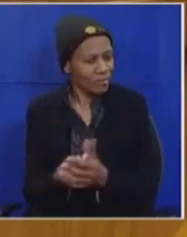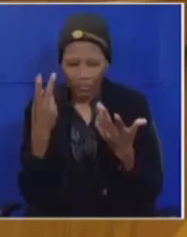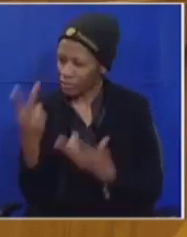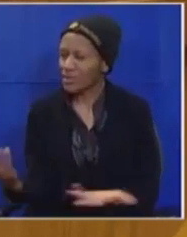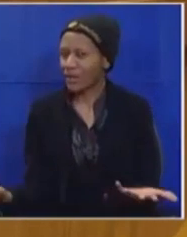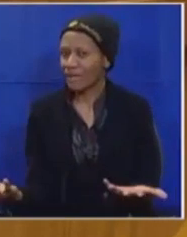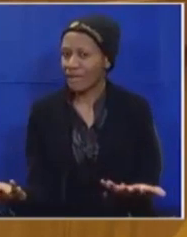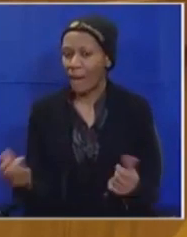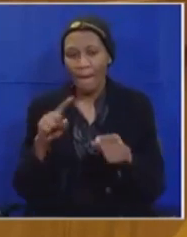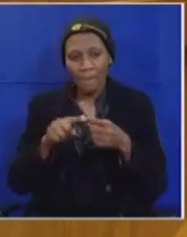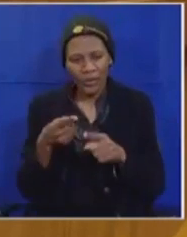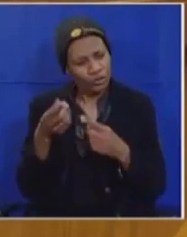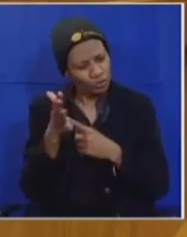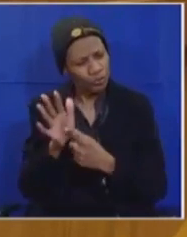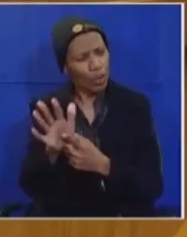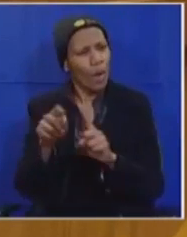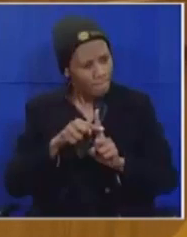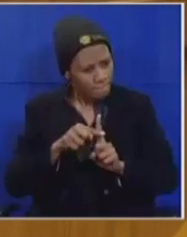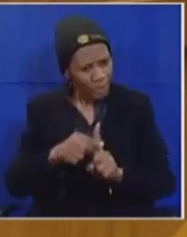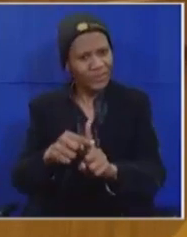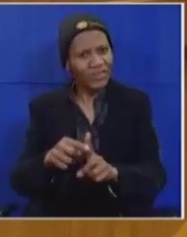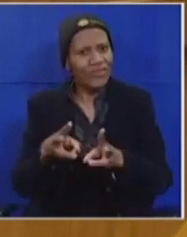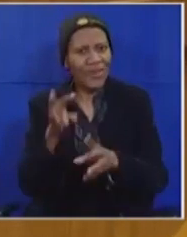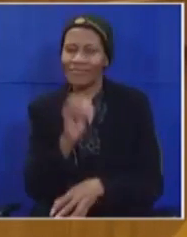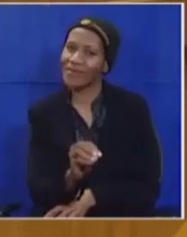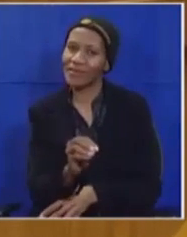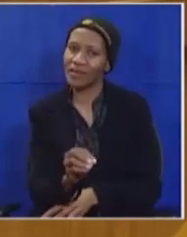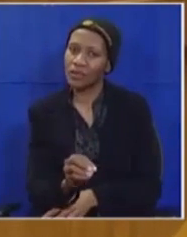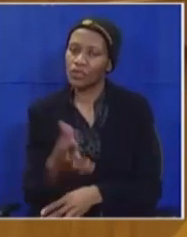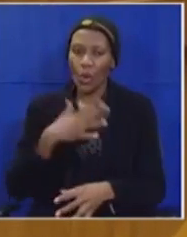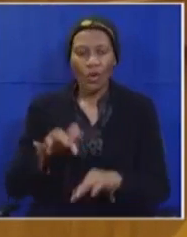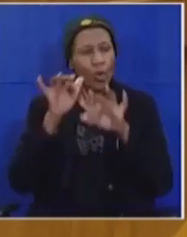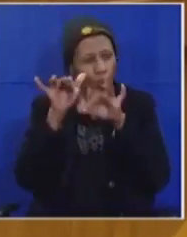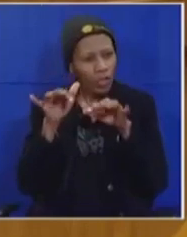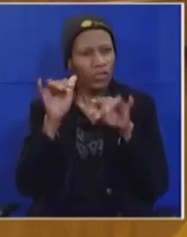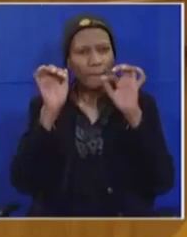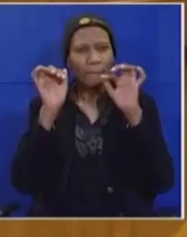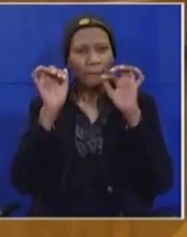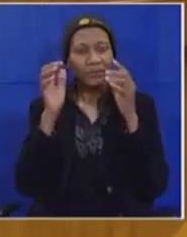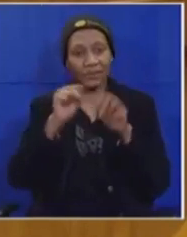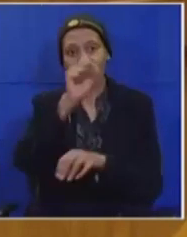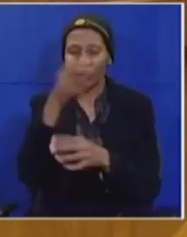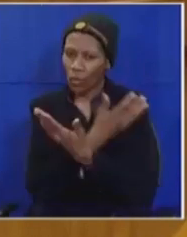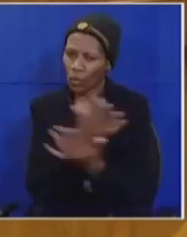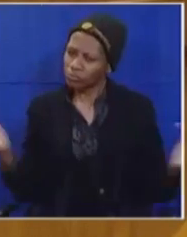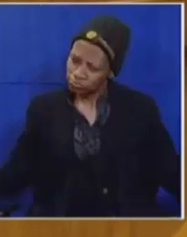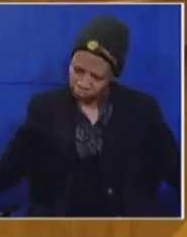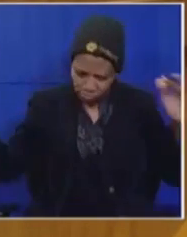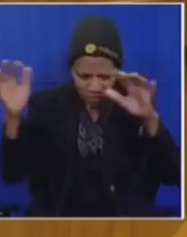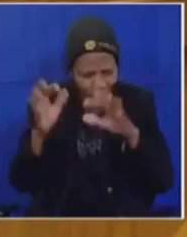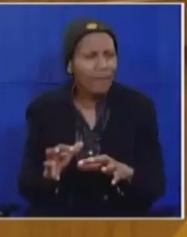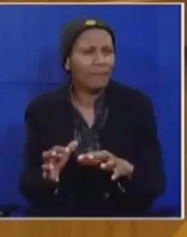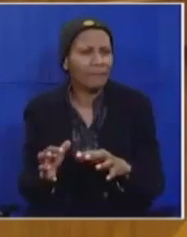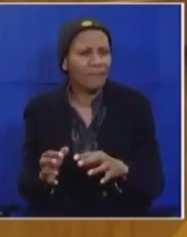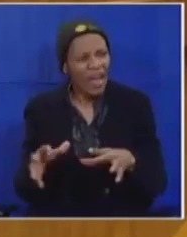to really positive results. So I would like all of us as South Africans to move away from this fear